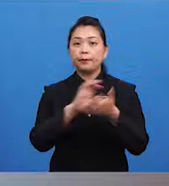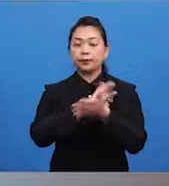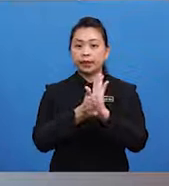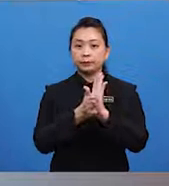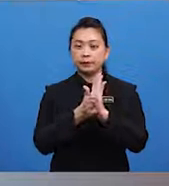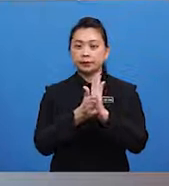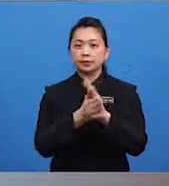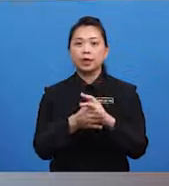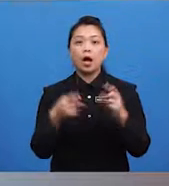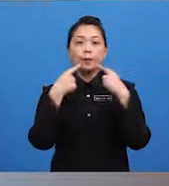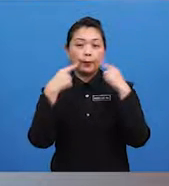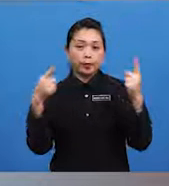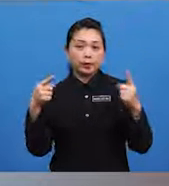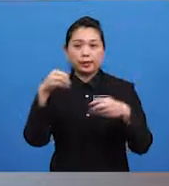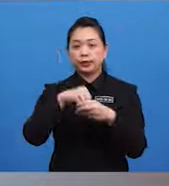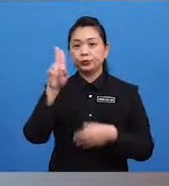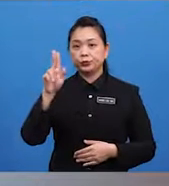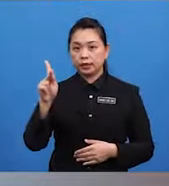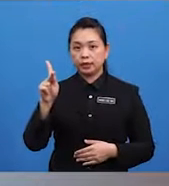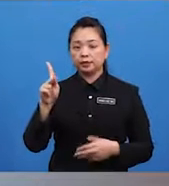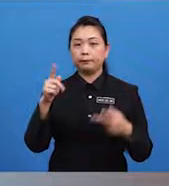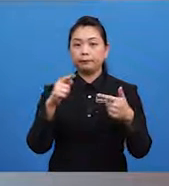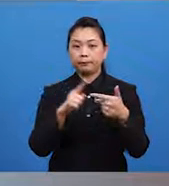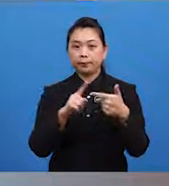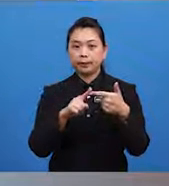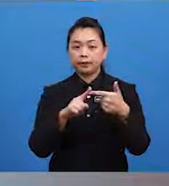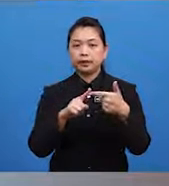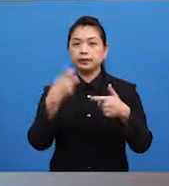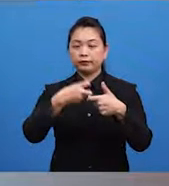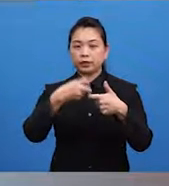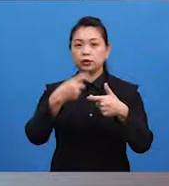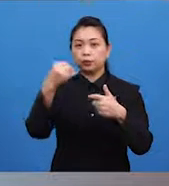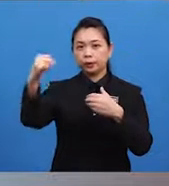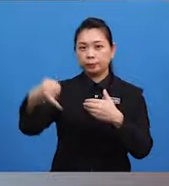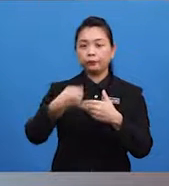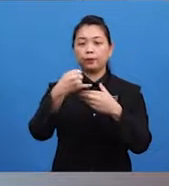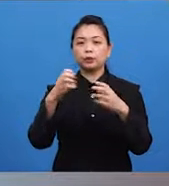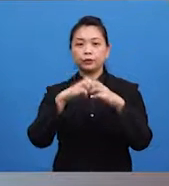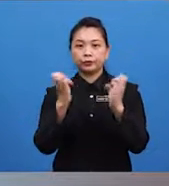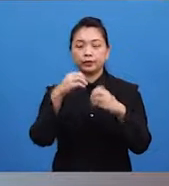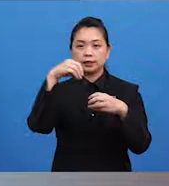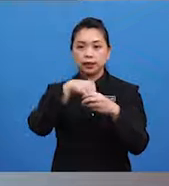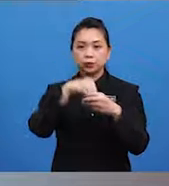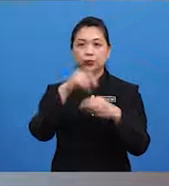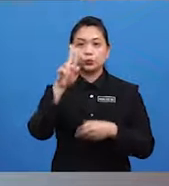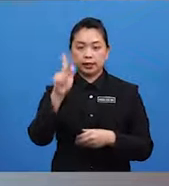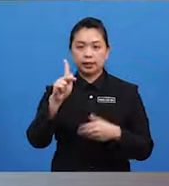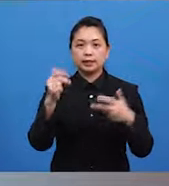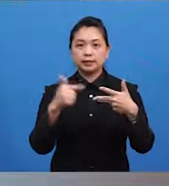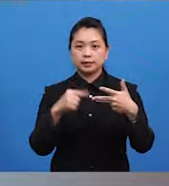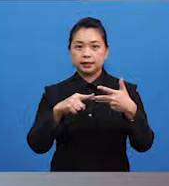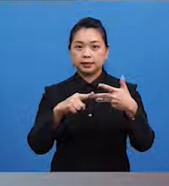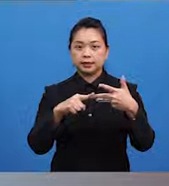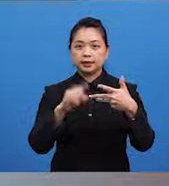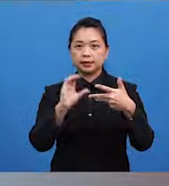UK. B. It is difficult to import durians into the UK. And C. It is hard